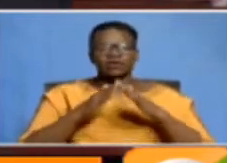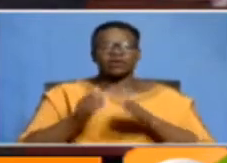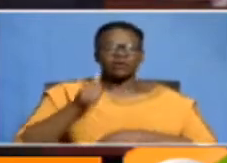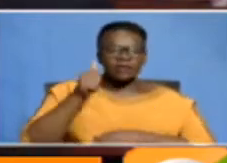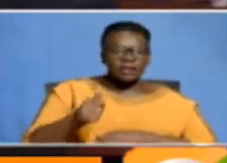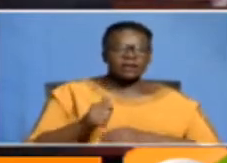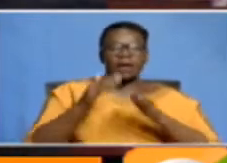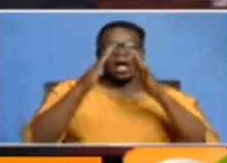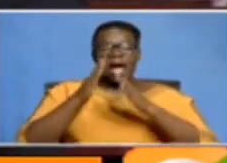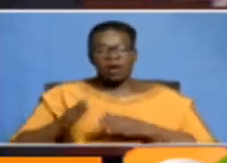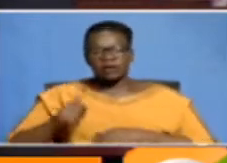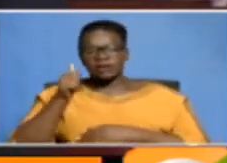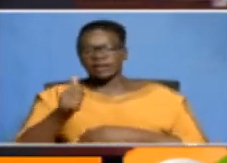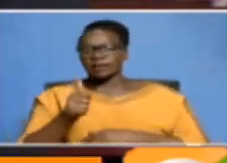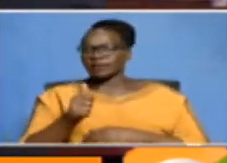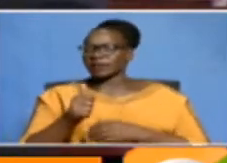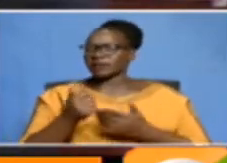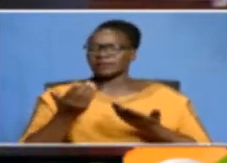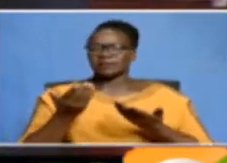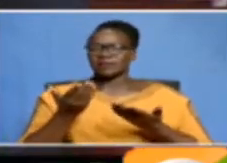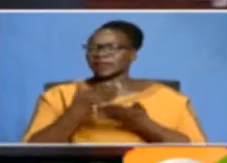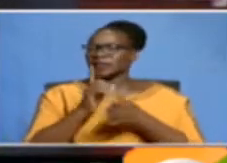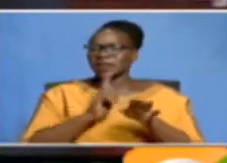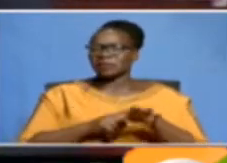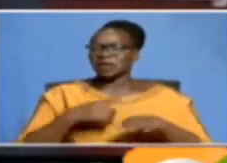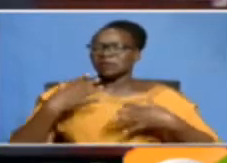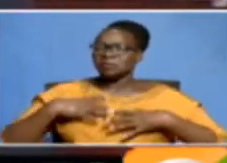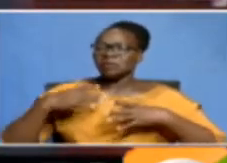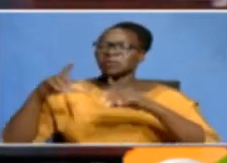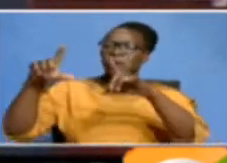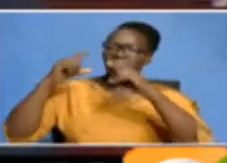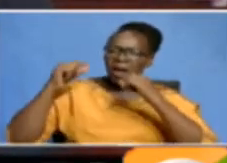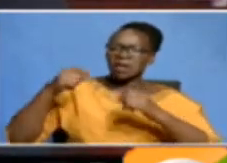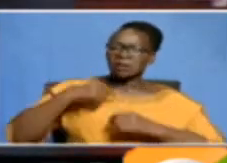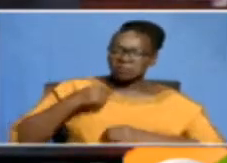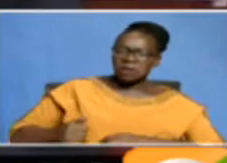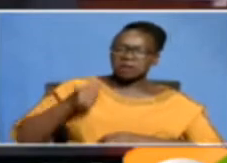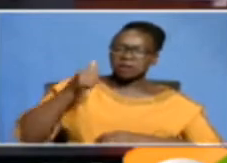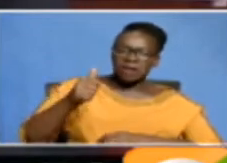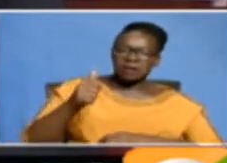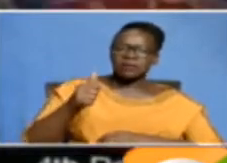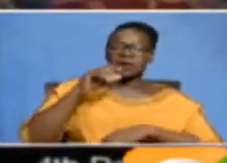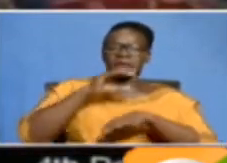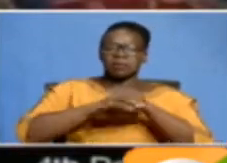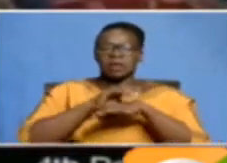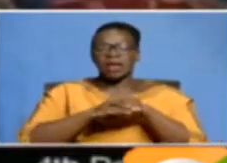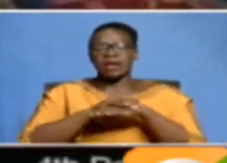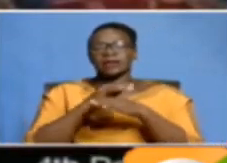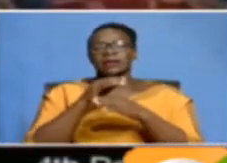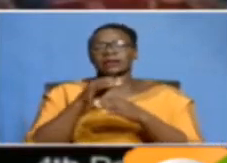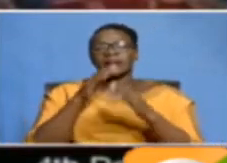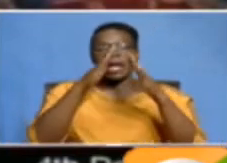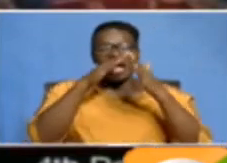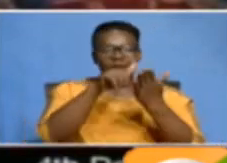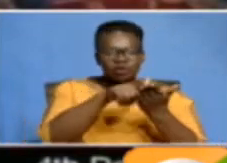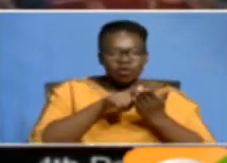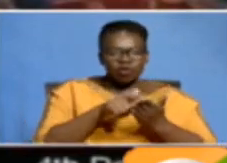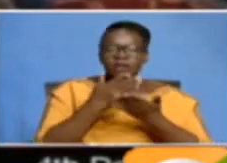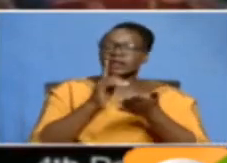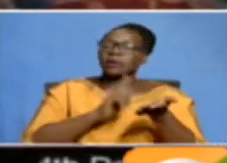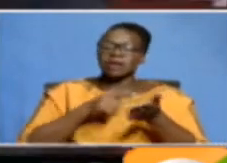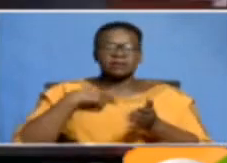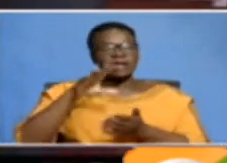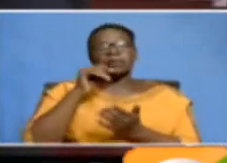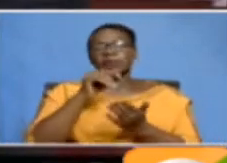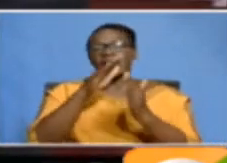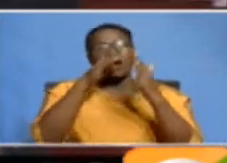House of greed. Mr. Speaker, sometimes I'm told I'm a house of greed for receiving mortgage. Sometimes I've not even taken that